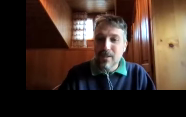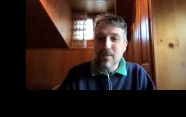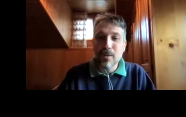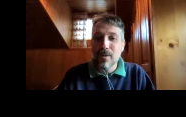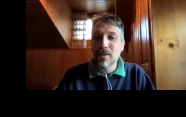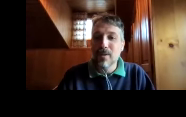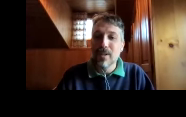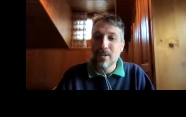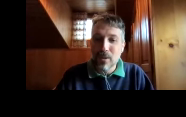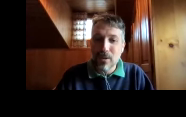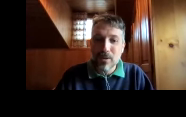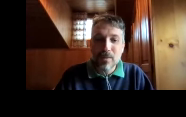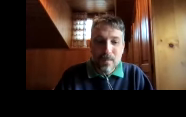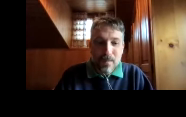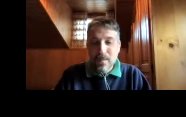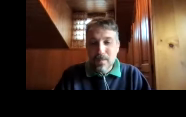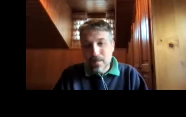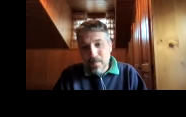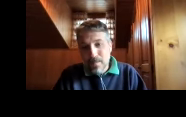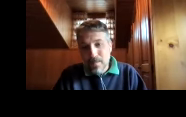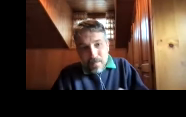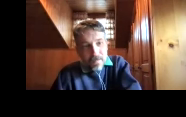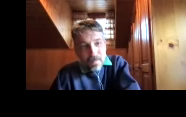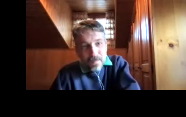So Karen, the floor is yours.